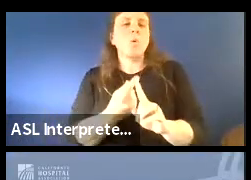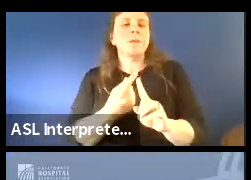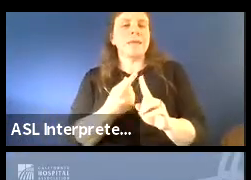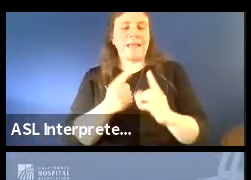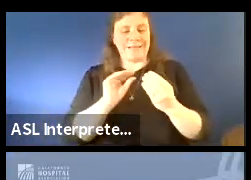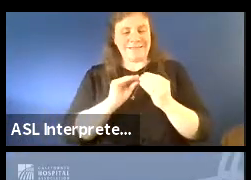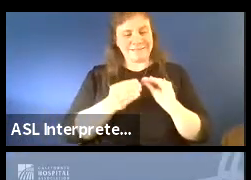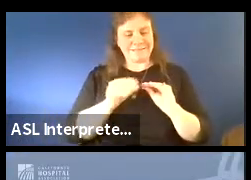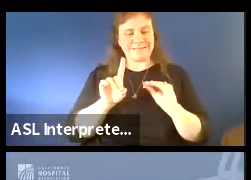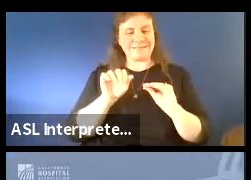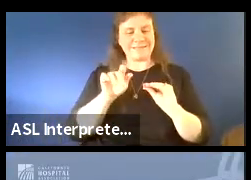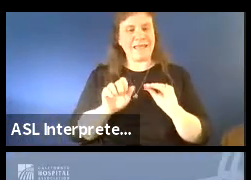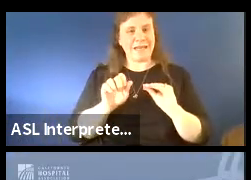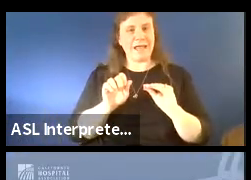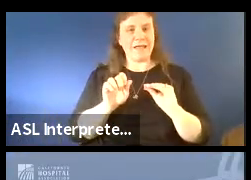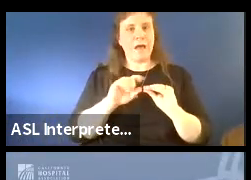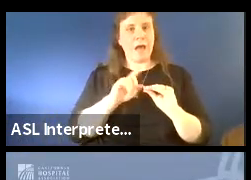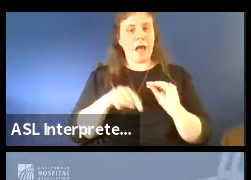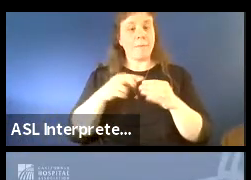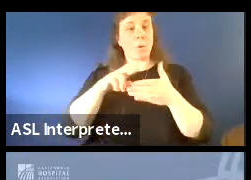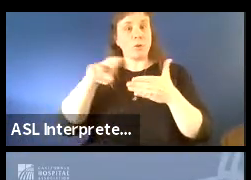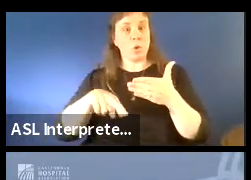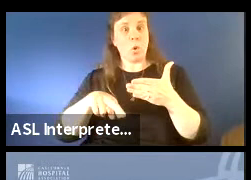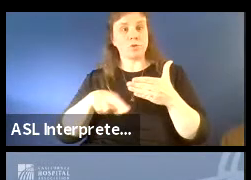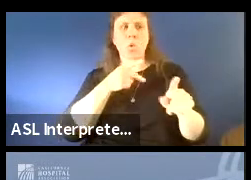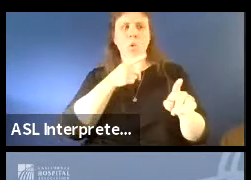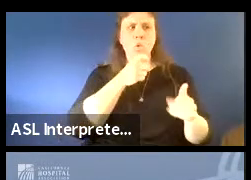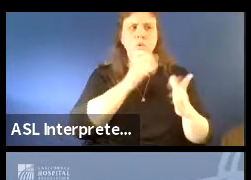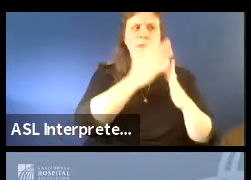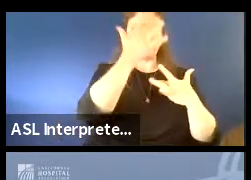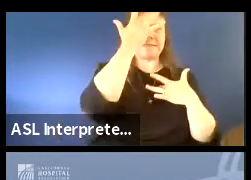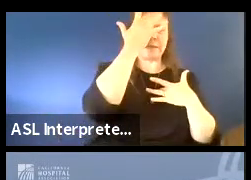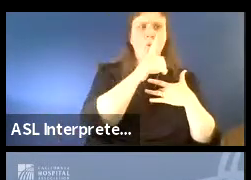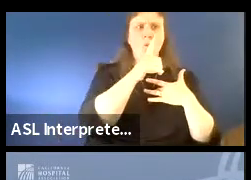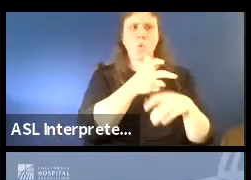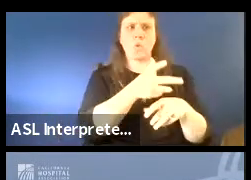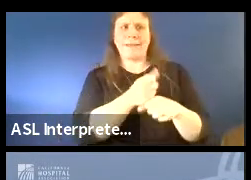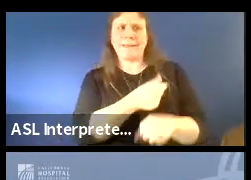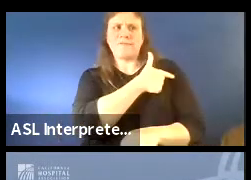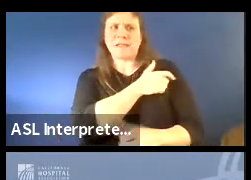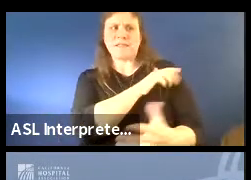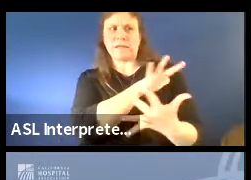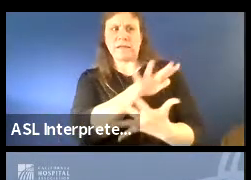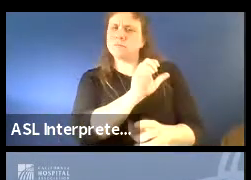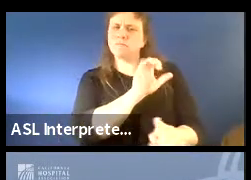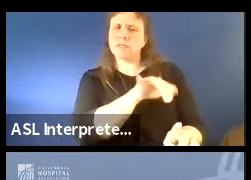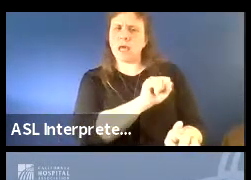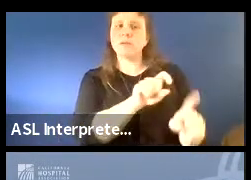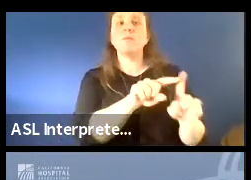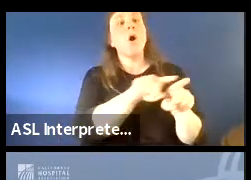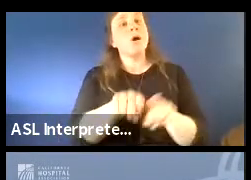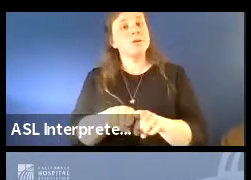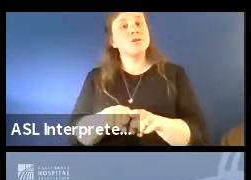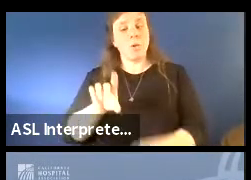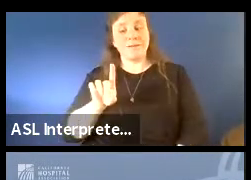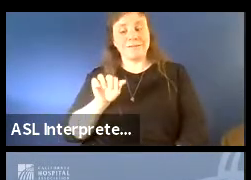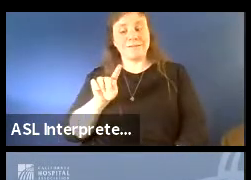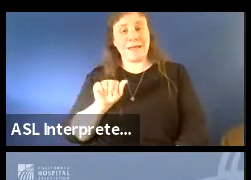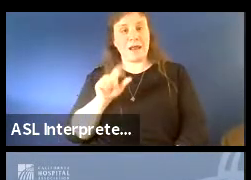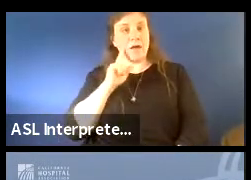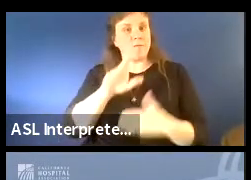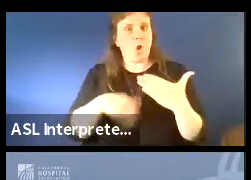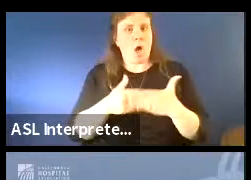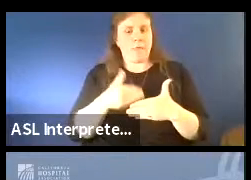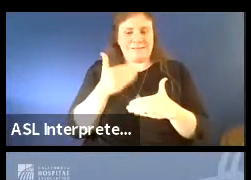outcomes, around who's getting sick, who's being vaccinated, et cetera, but the data for all of the steps in between that allow